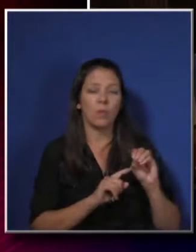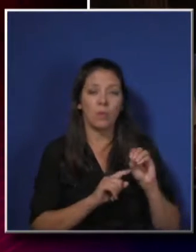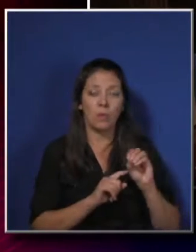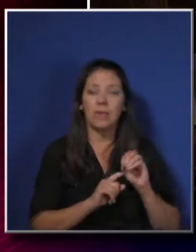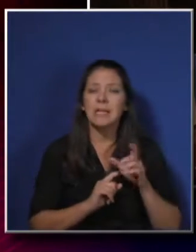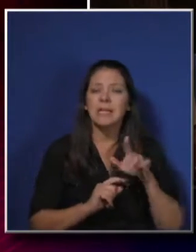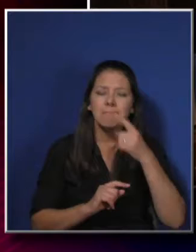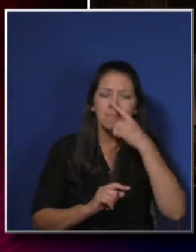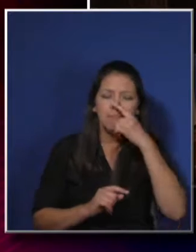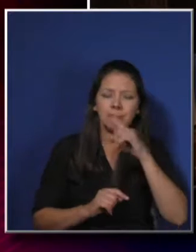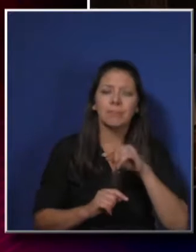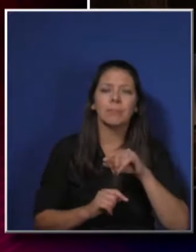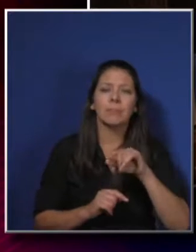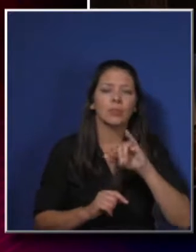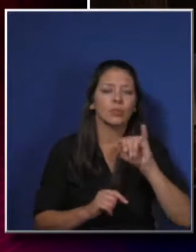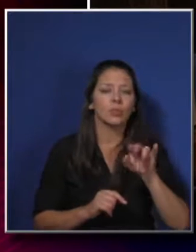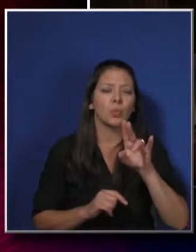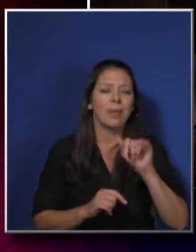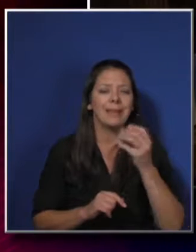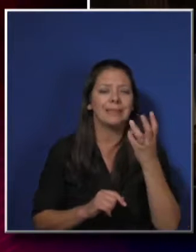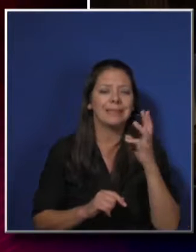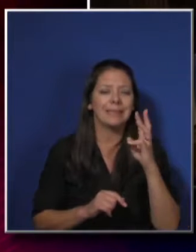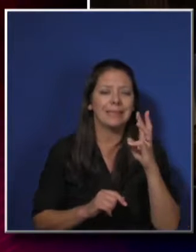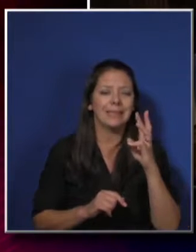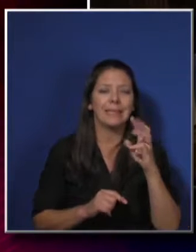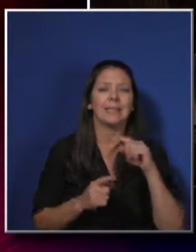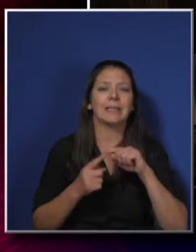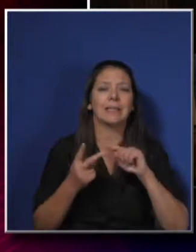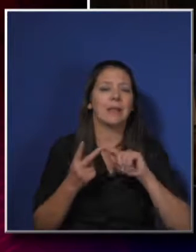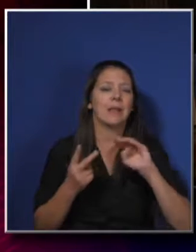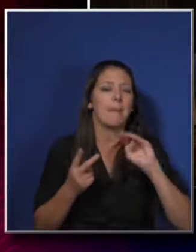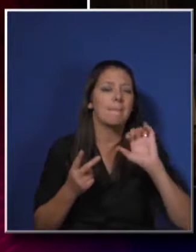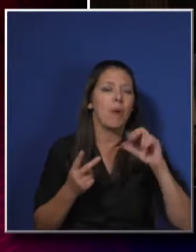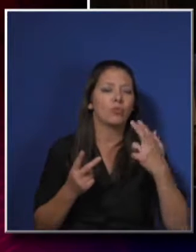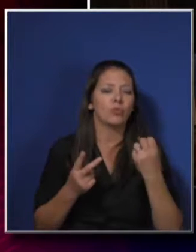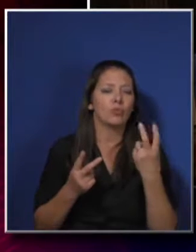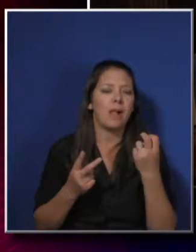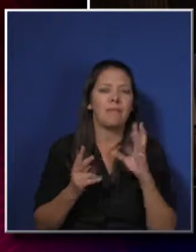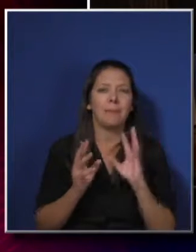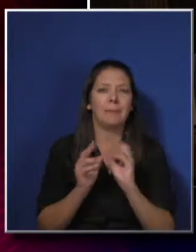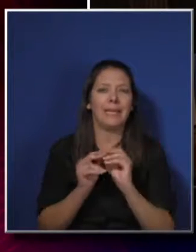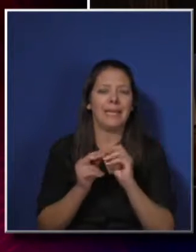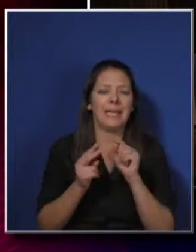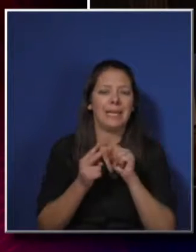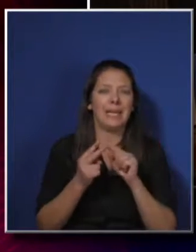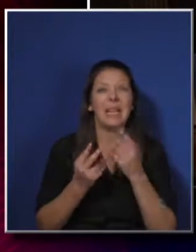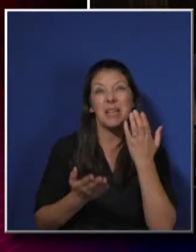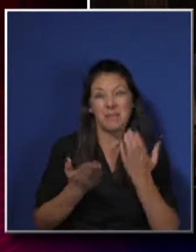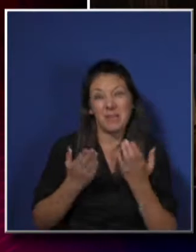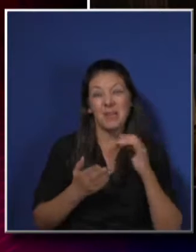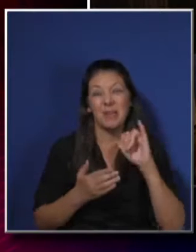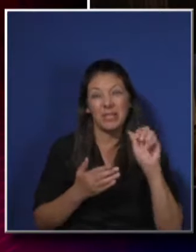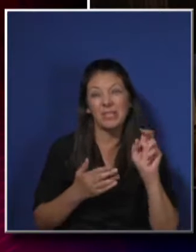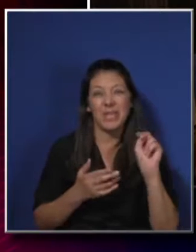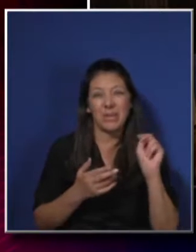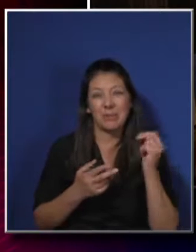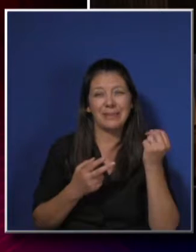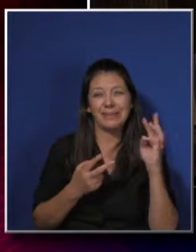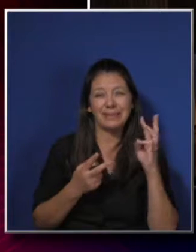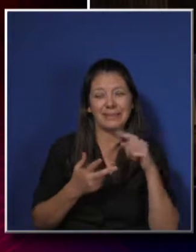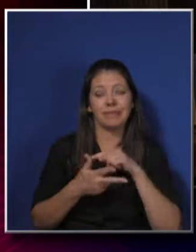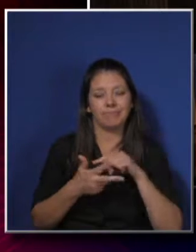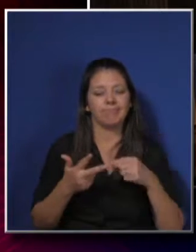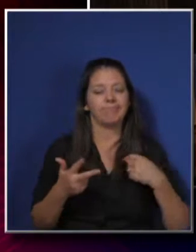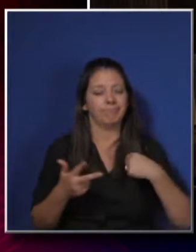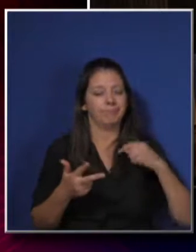meeting and the March 12th meeting, and potentially the January 16th meeting, but I definitely need